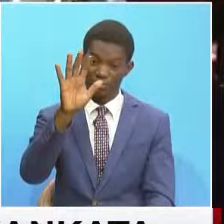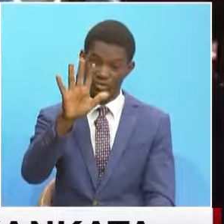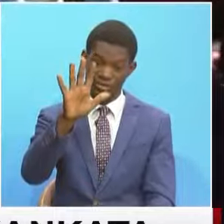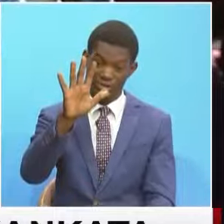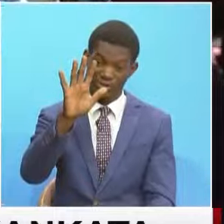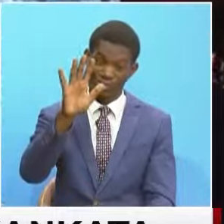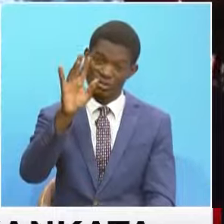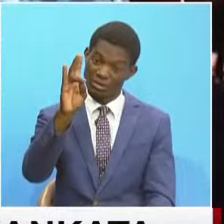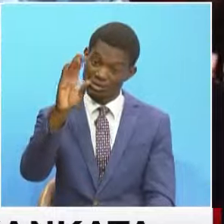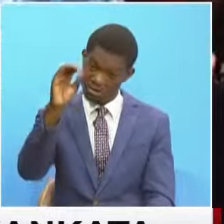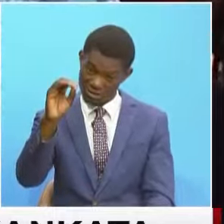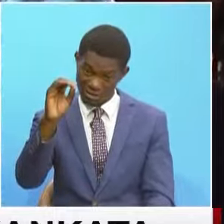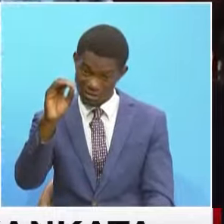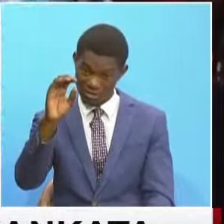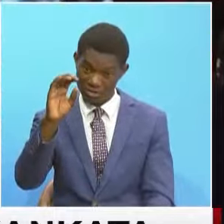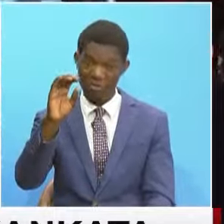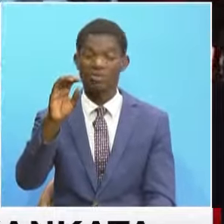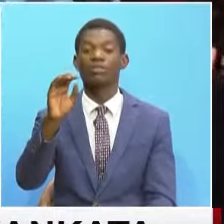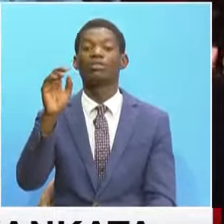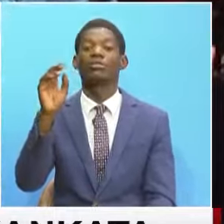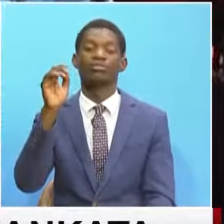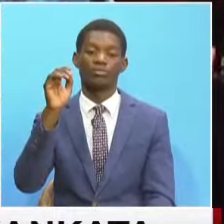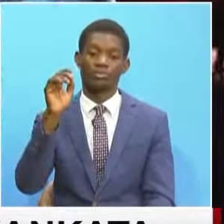570,602.36 kwacha, and provided desks worth